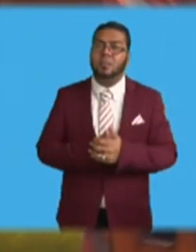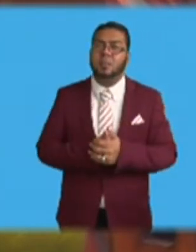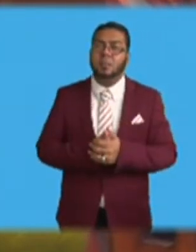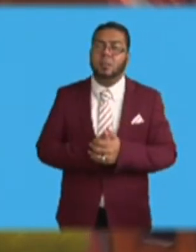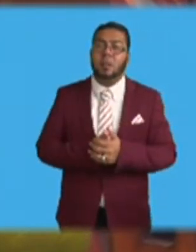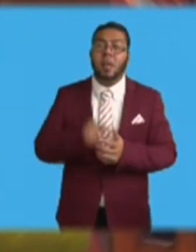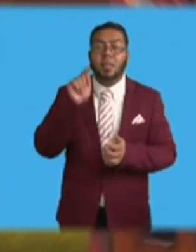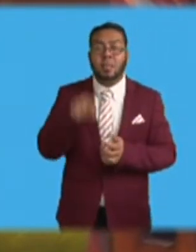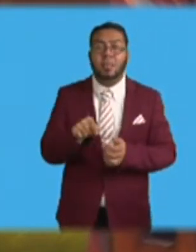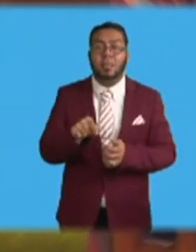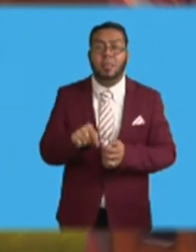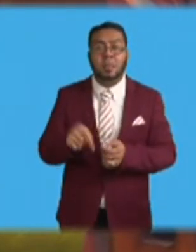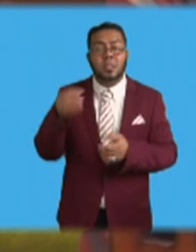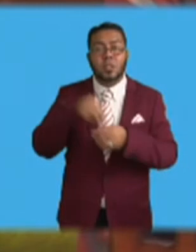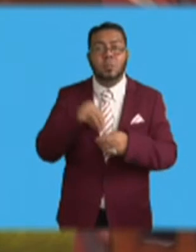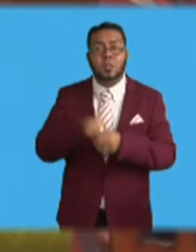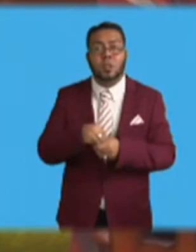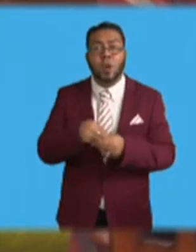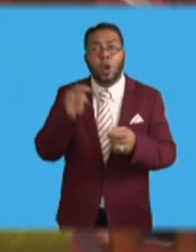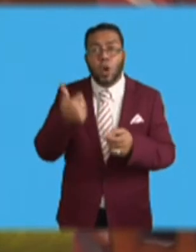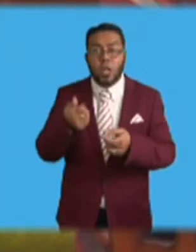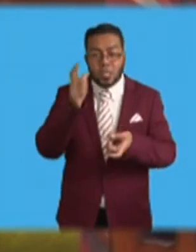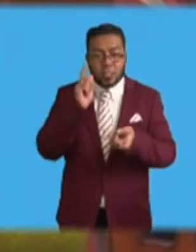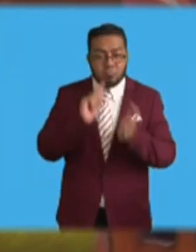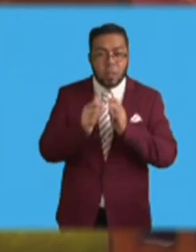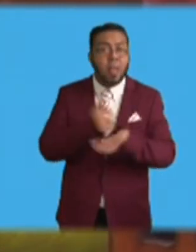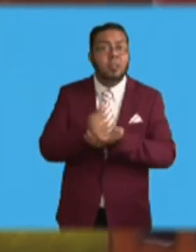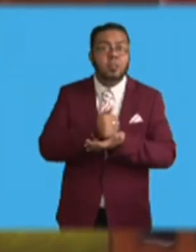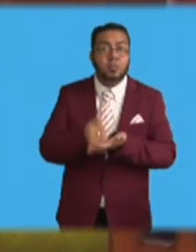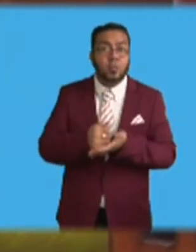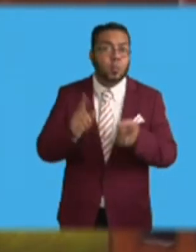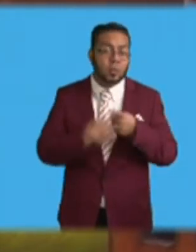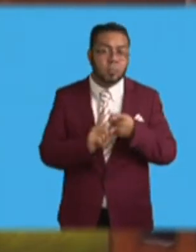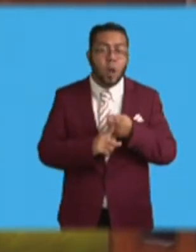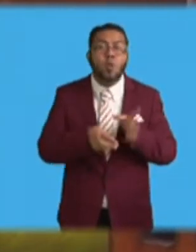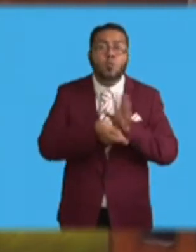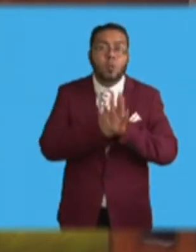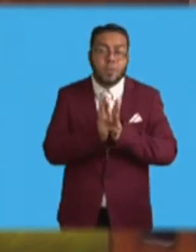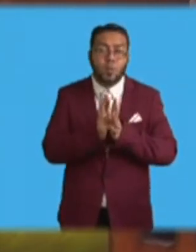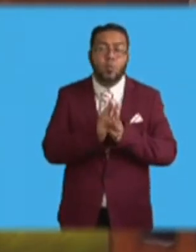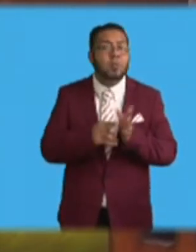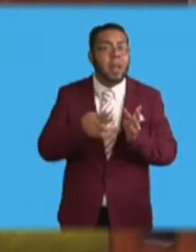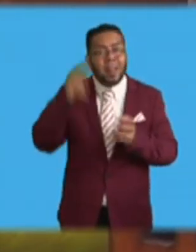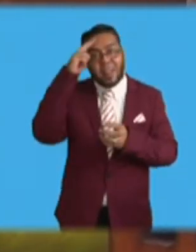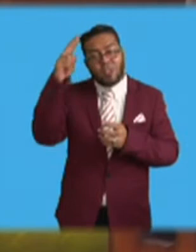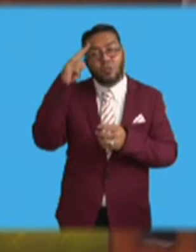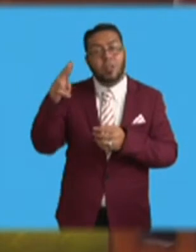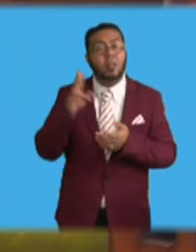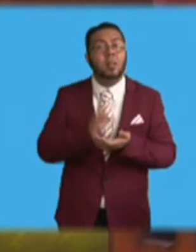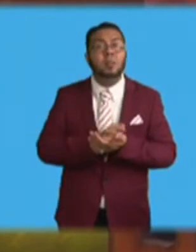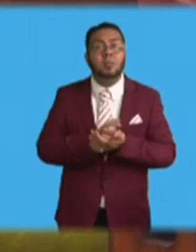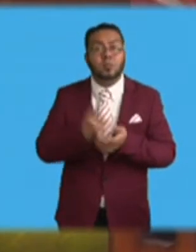Madam Speaker, in terms of early treatment, the action taken is 1, review and national training for